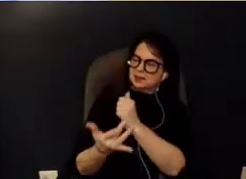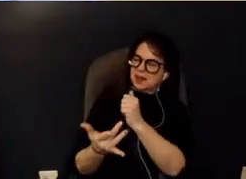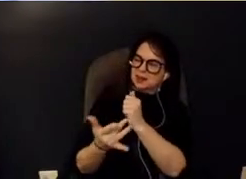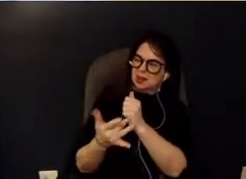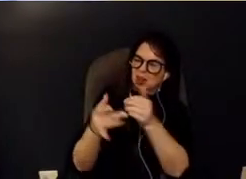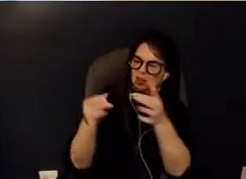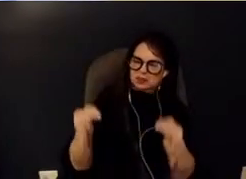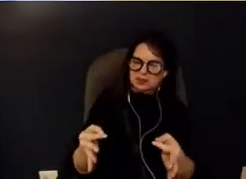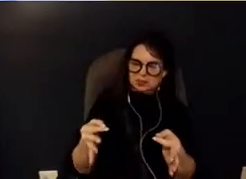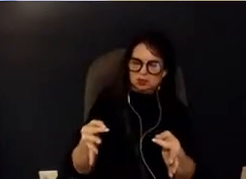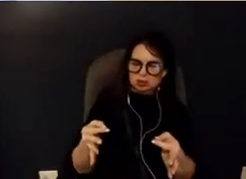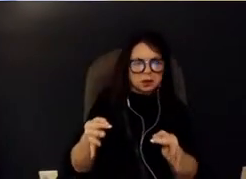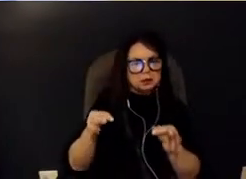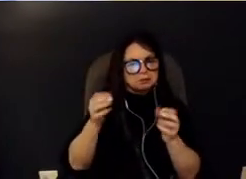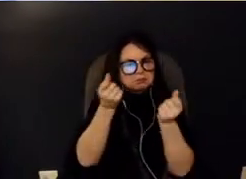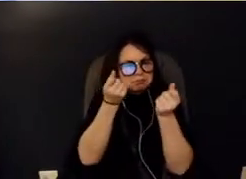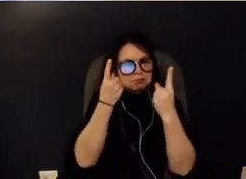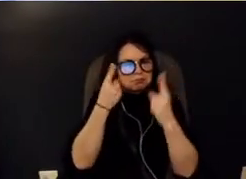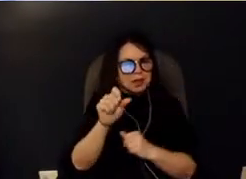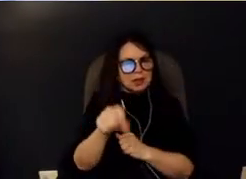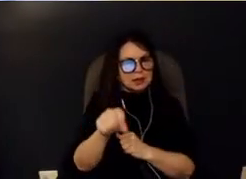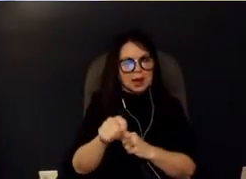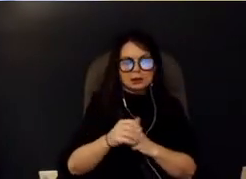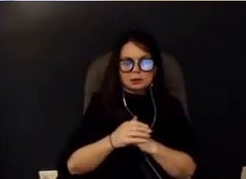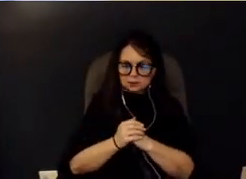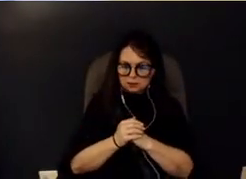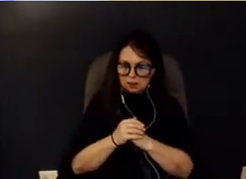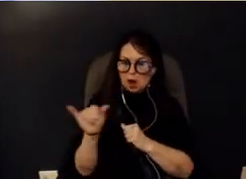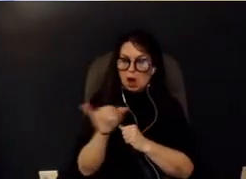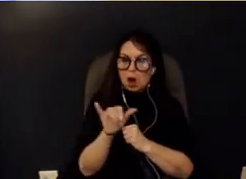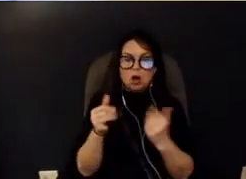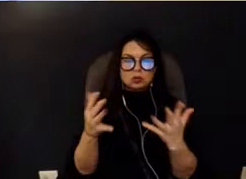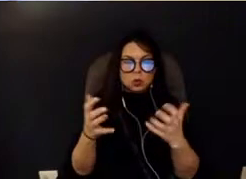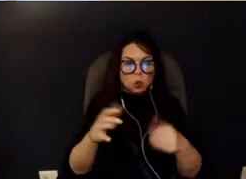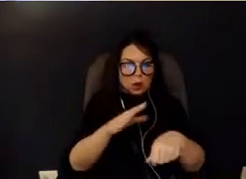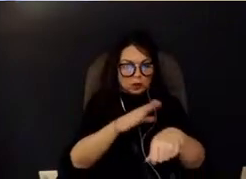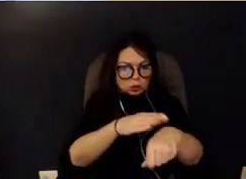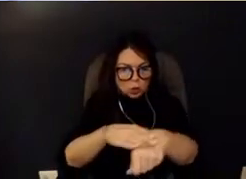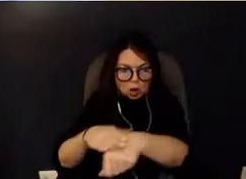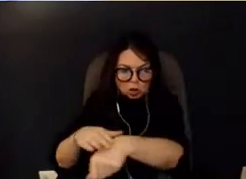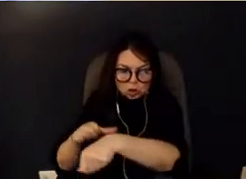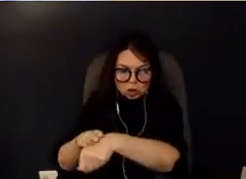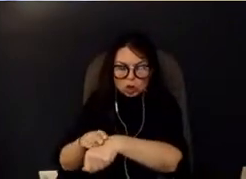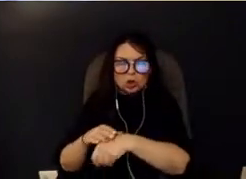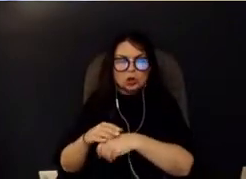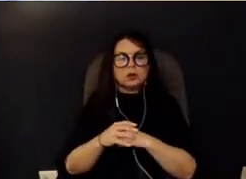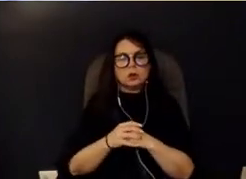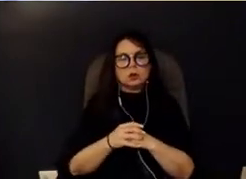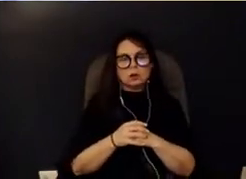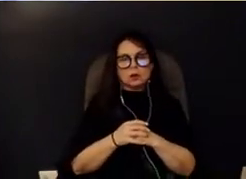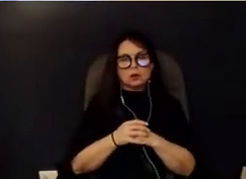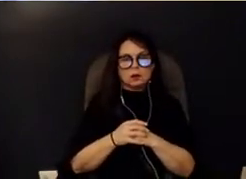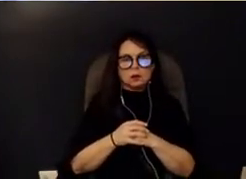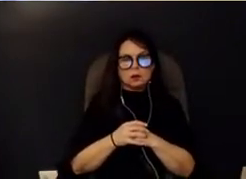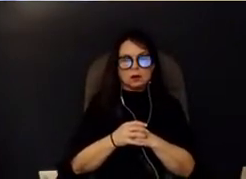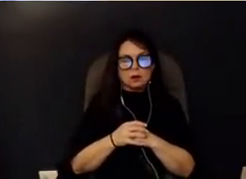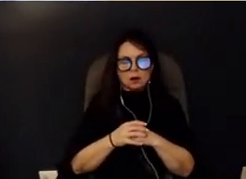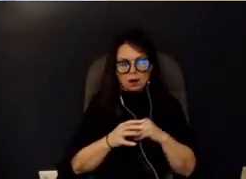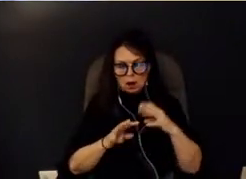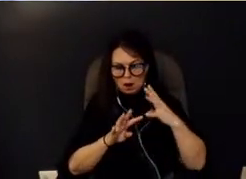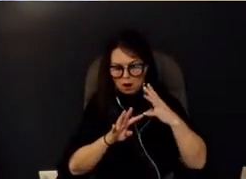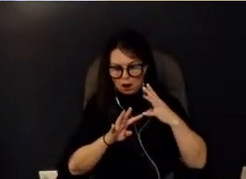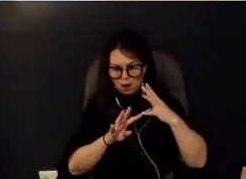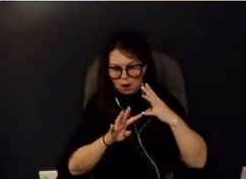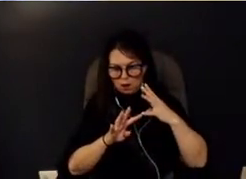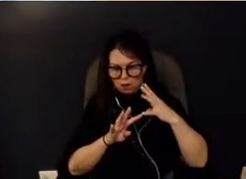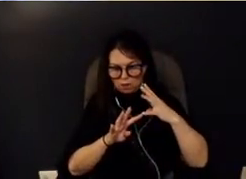it. But I also just wanted to alert everybody that I won't be bringing forward the fourth motion in the packet, the first of my